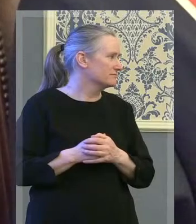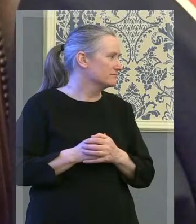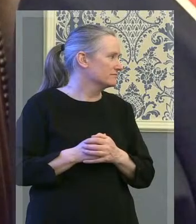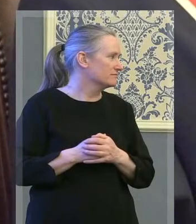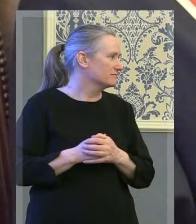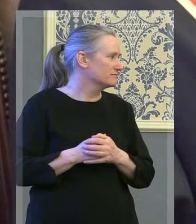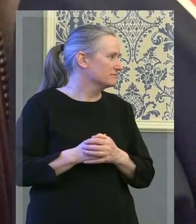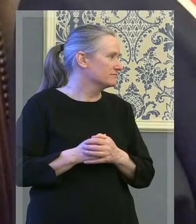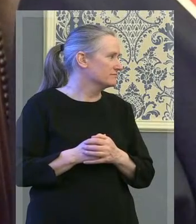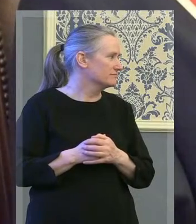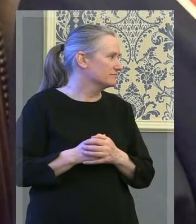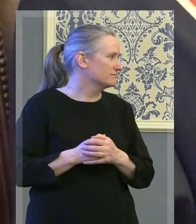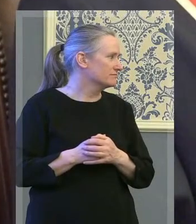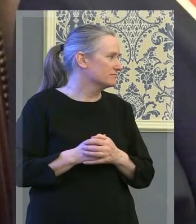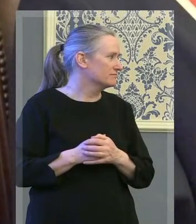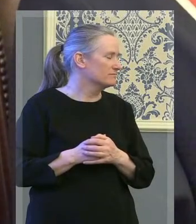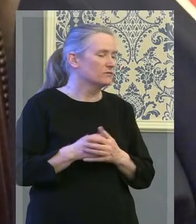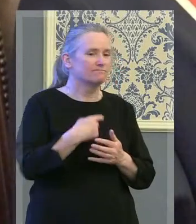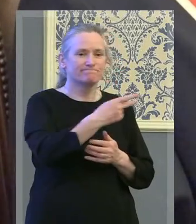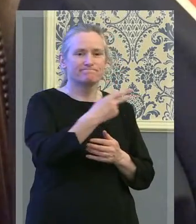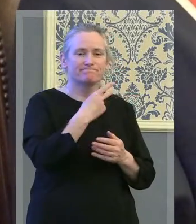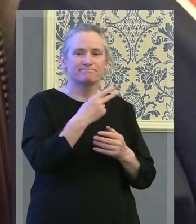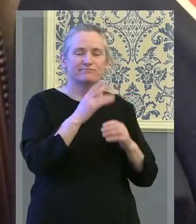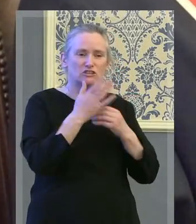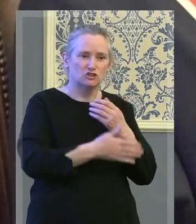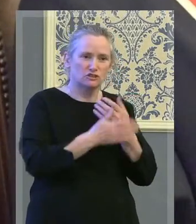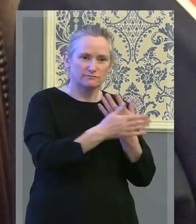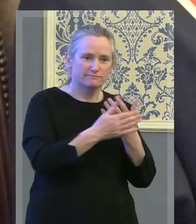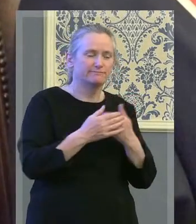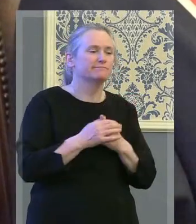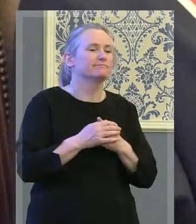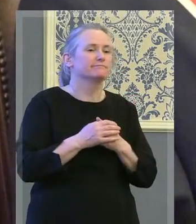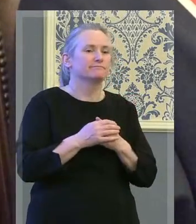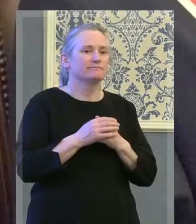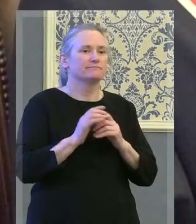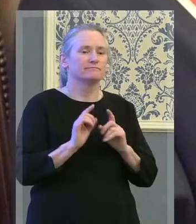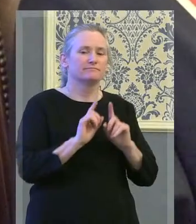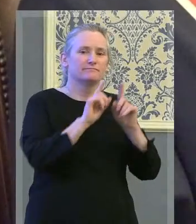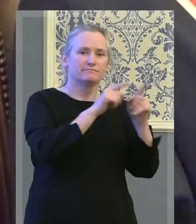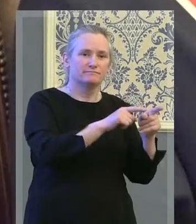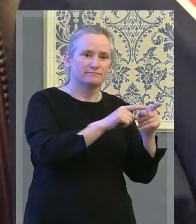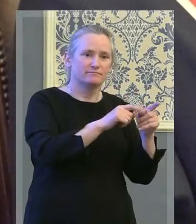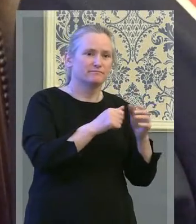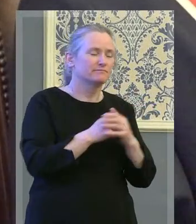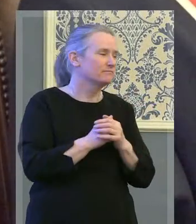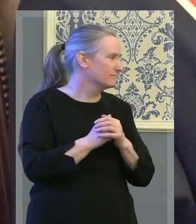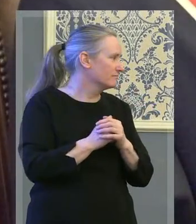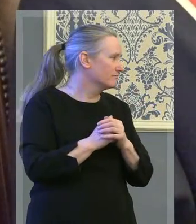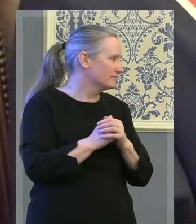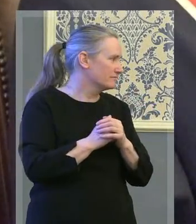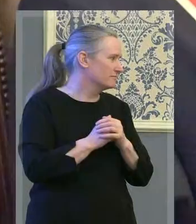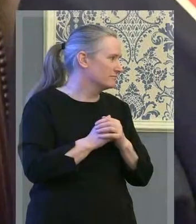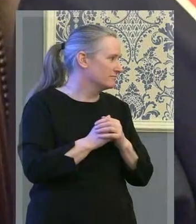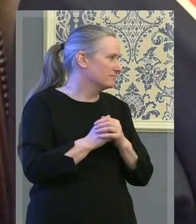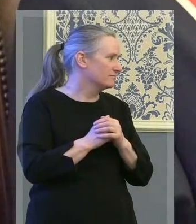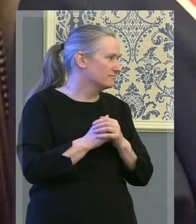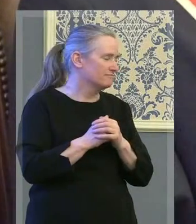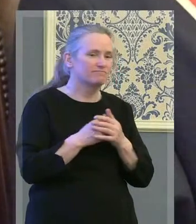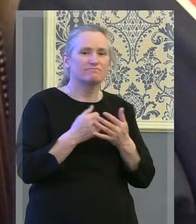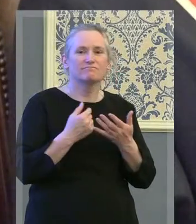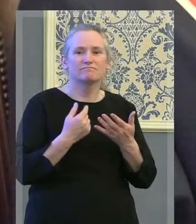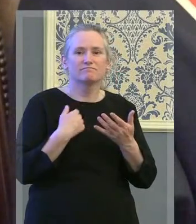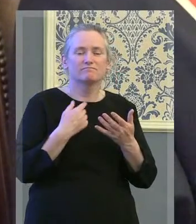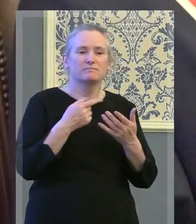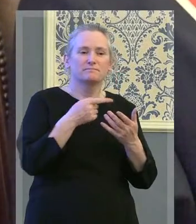point. So when we parted company, which I thought was amicably done, shaking hands, it turned out that I wasn't going to get